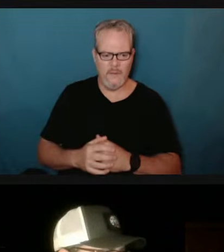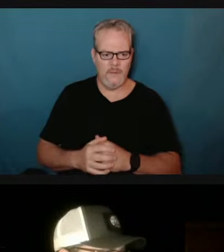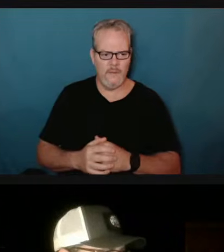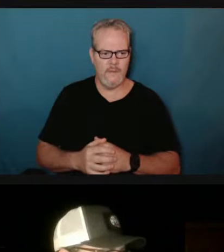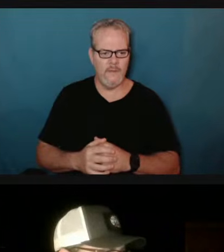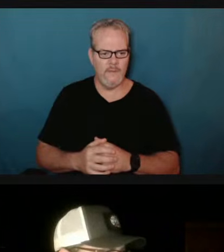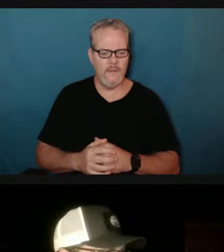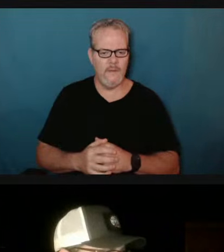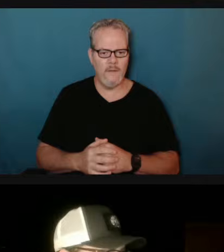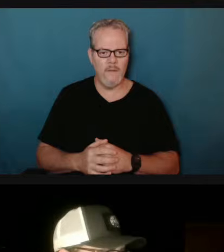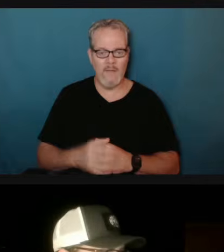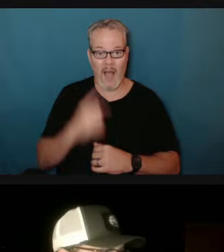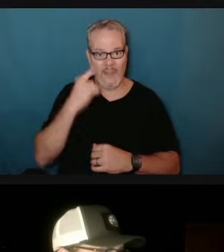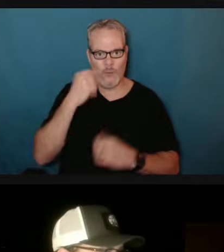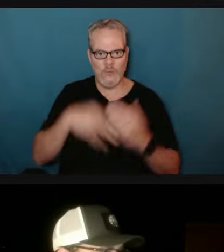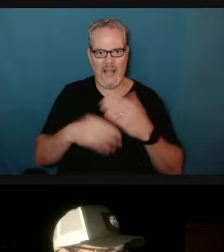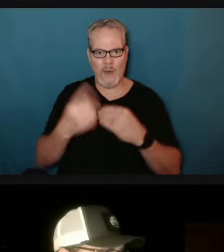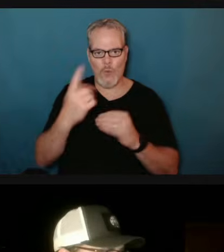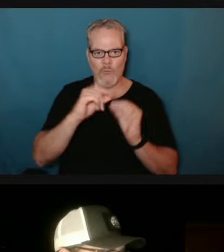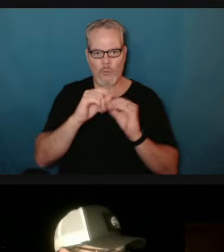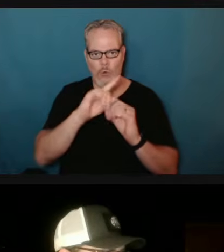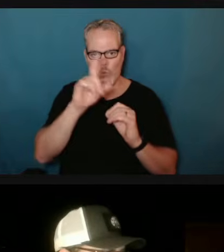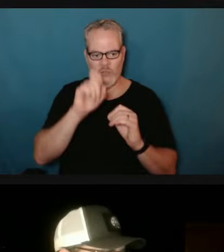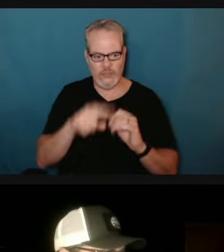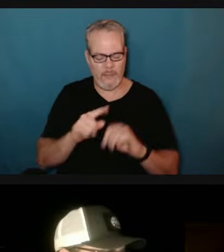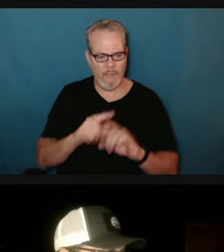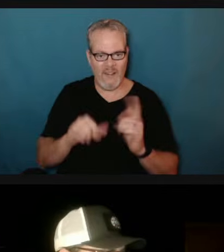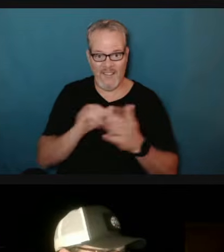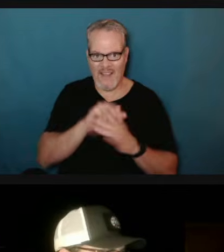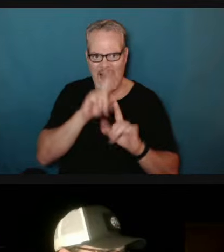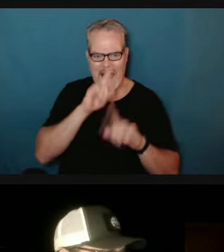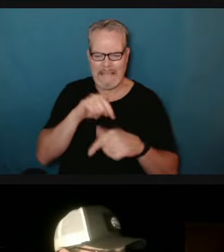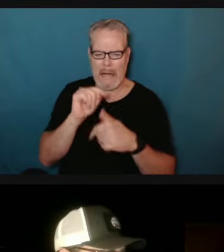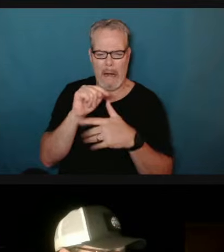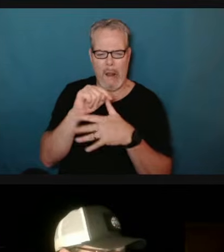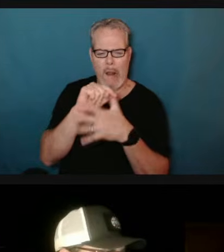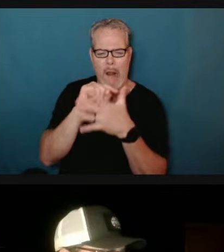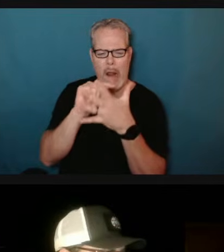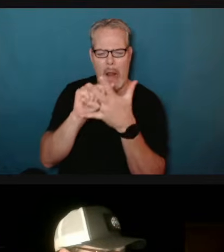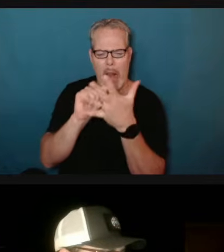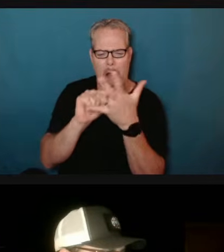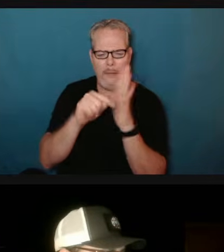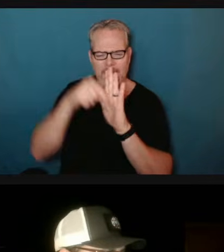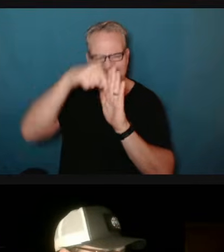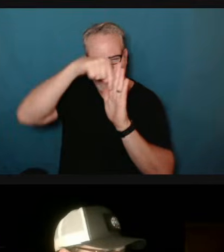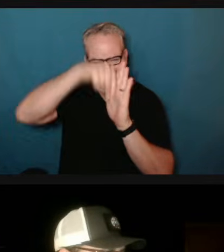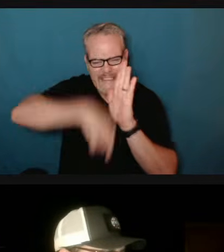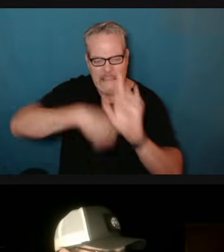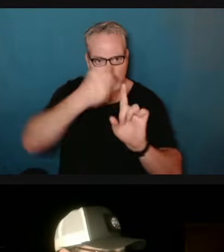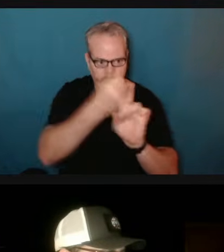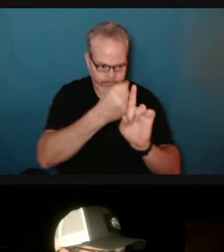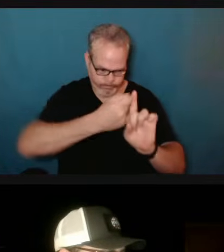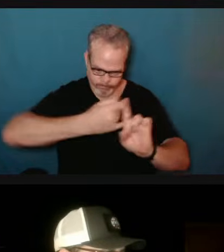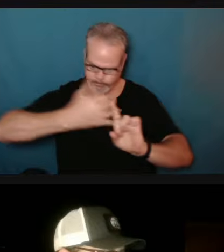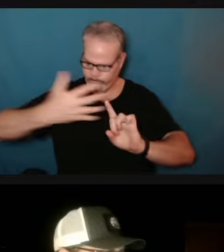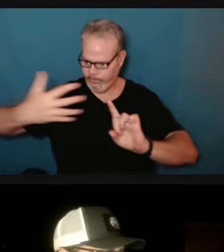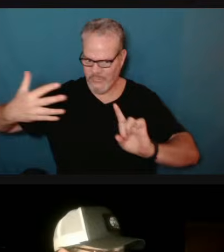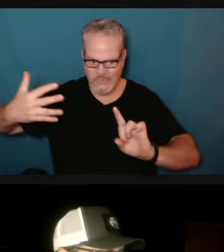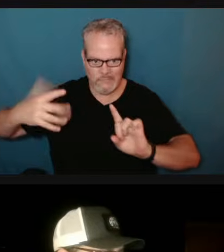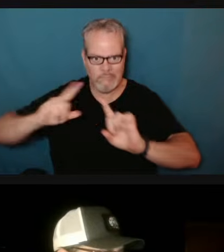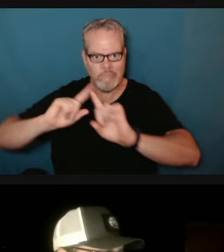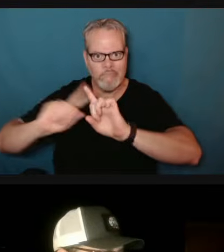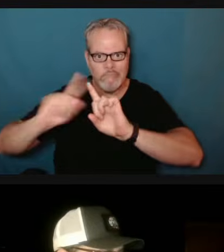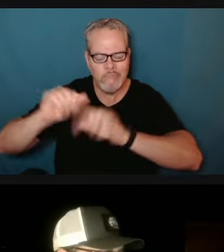at the end. I mean, that answer is like, there's so much in there that he's talking about, from pore pressure